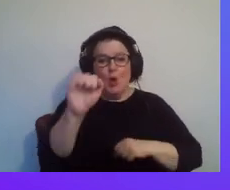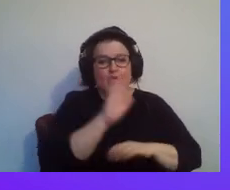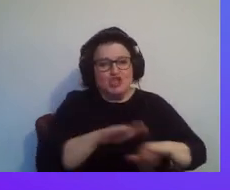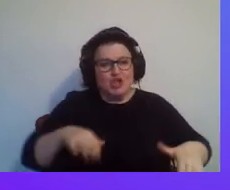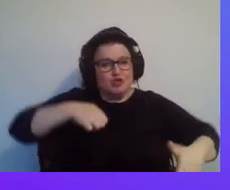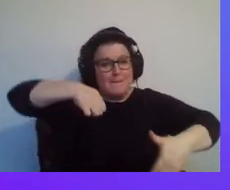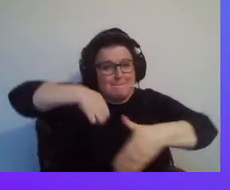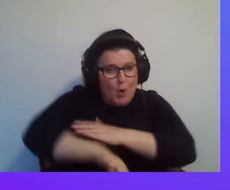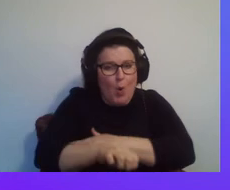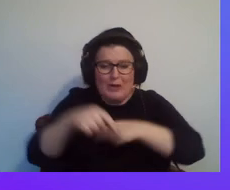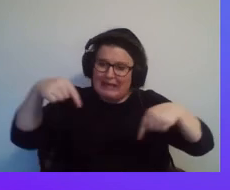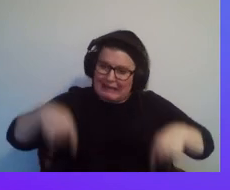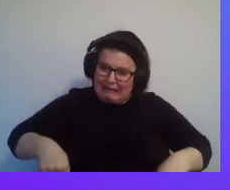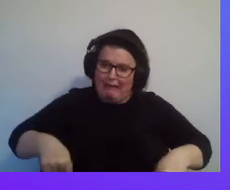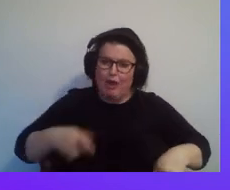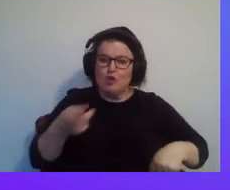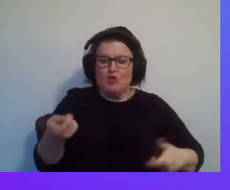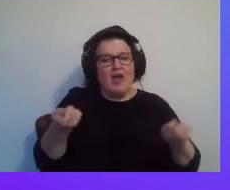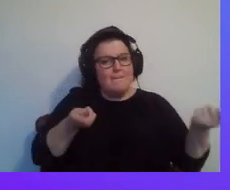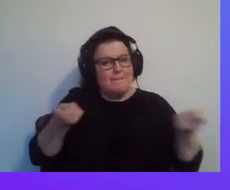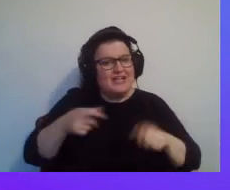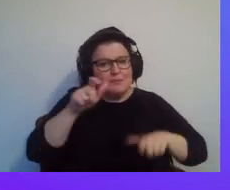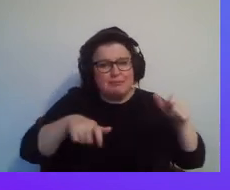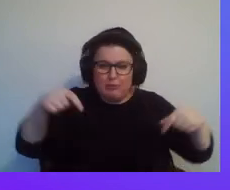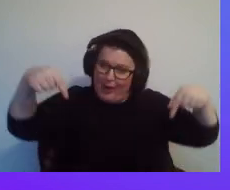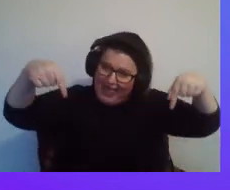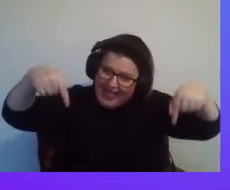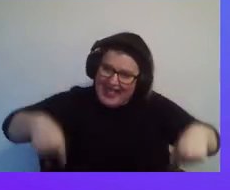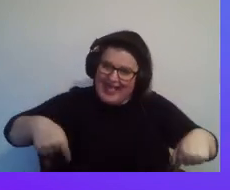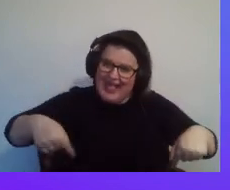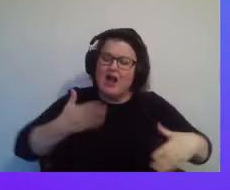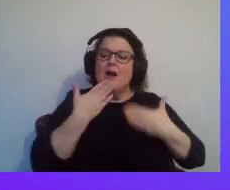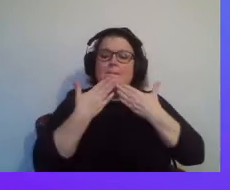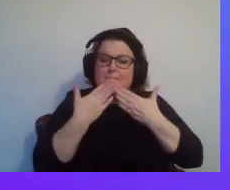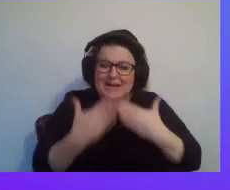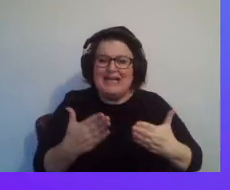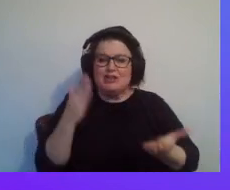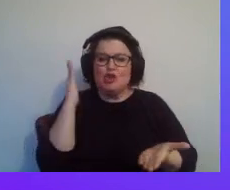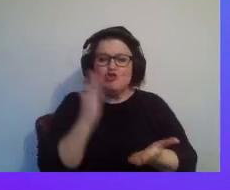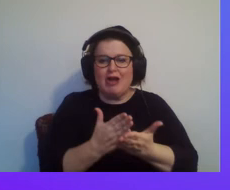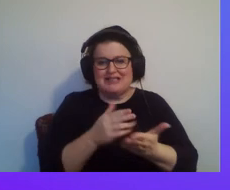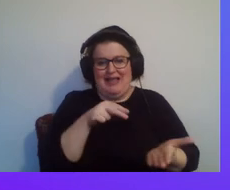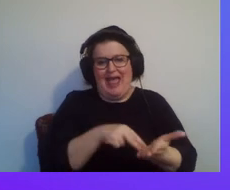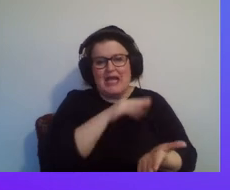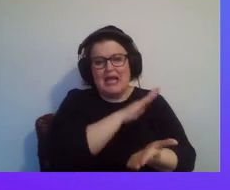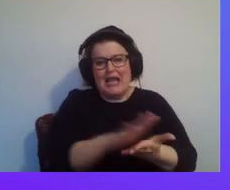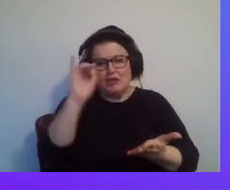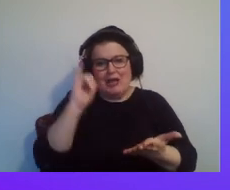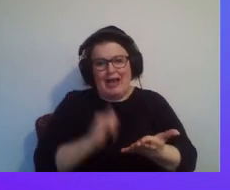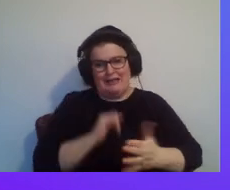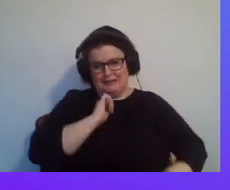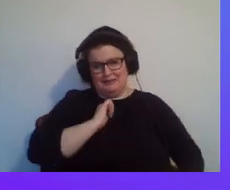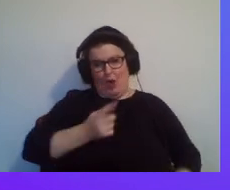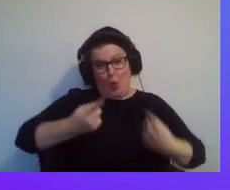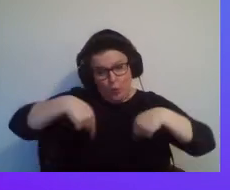managed people here. So please trust us. We really are trying to help you. Well, look, we're in the last 20 minutes.